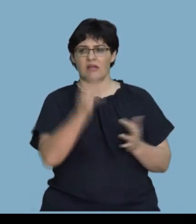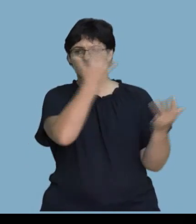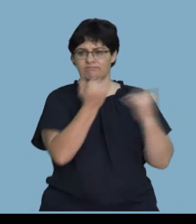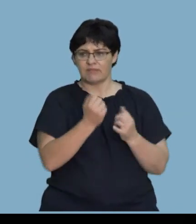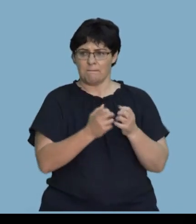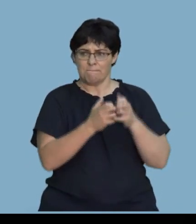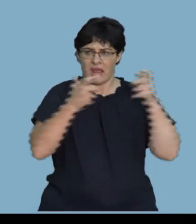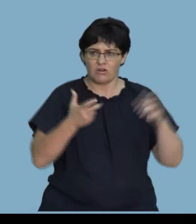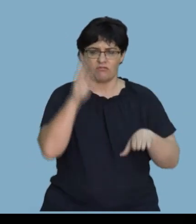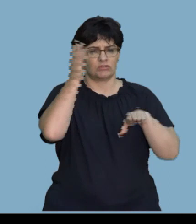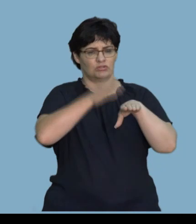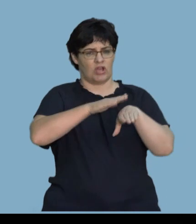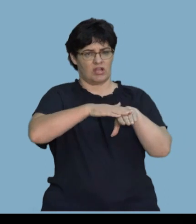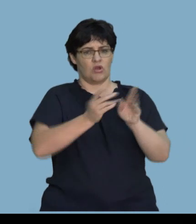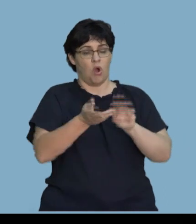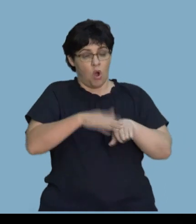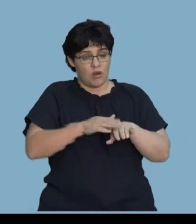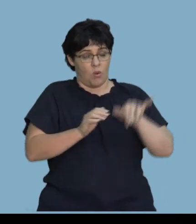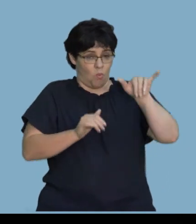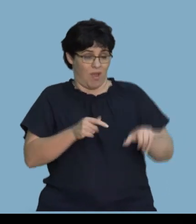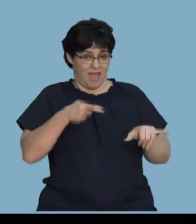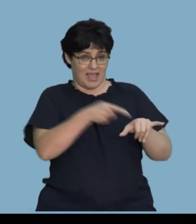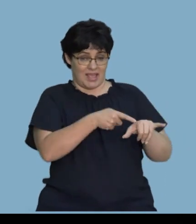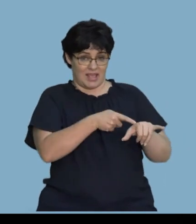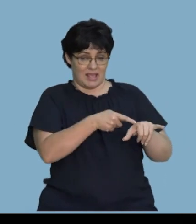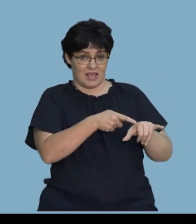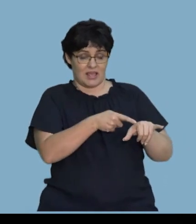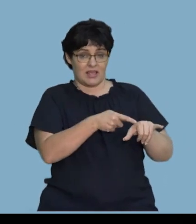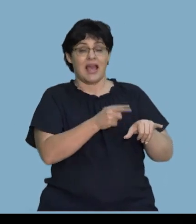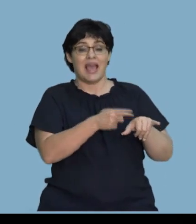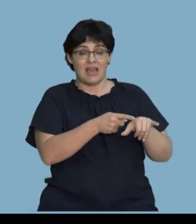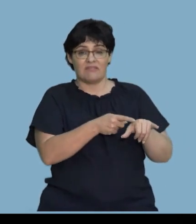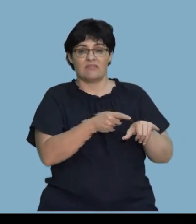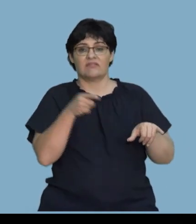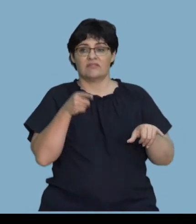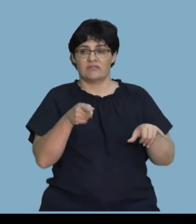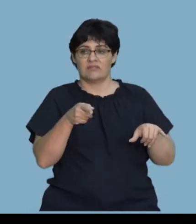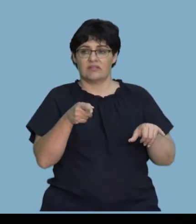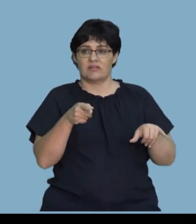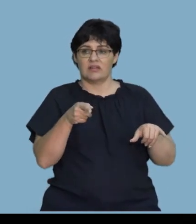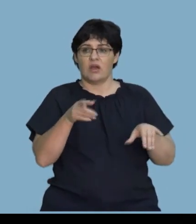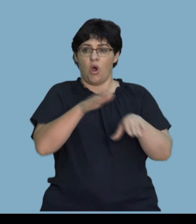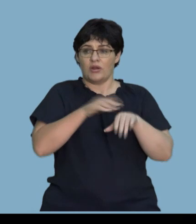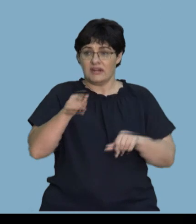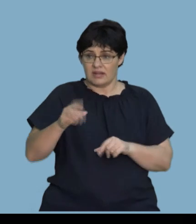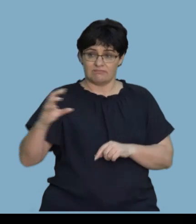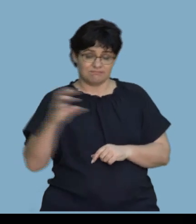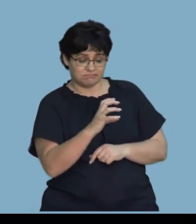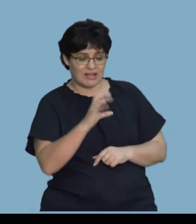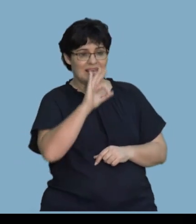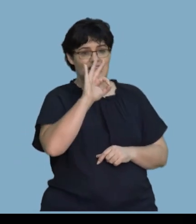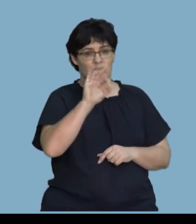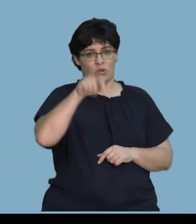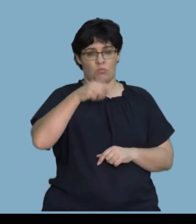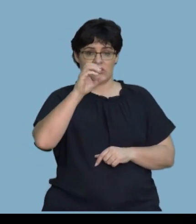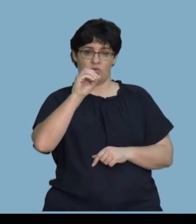charge on sphere y, okay? If the magnitude of the electrostatic force acting on it is 3,05